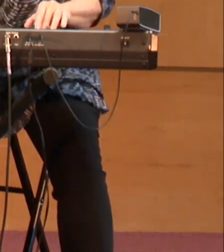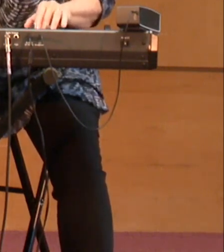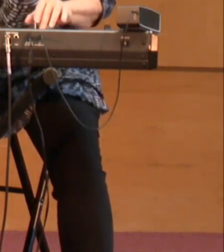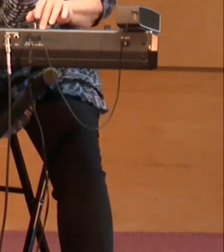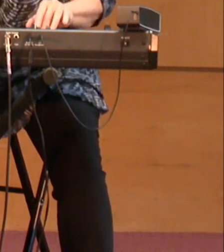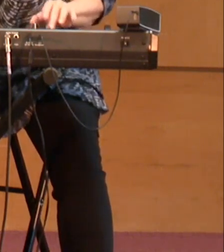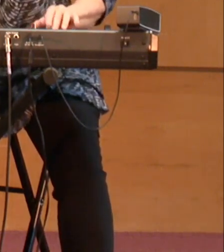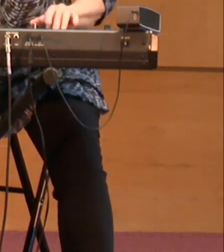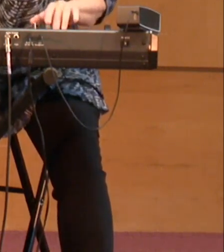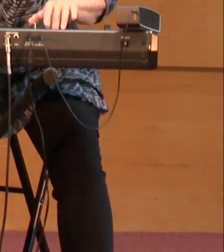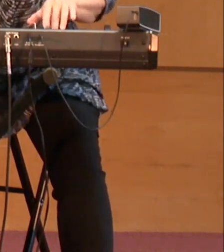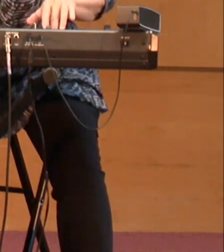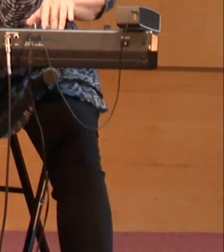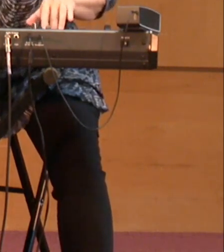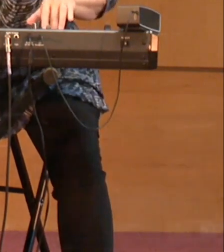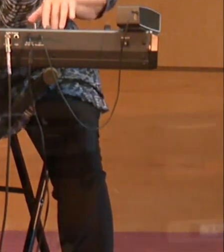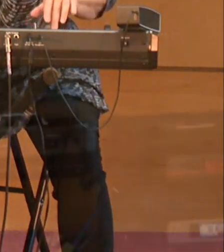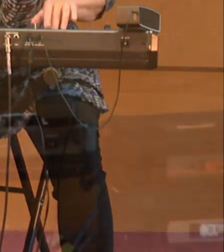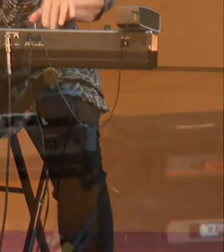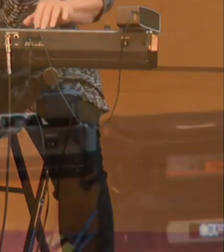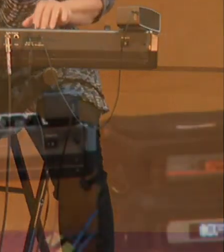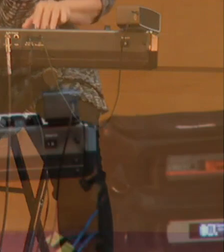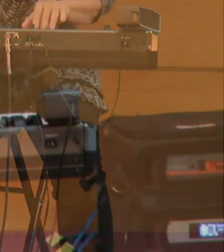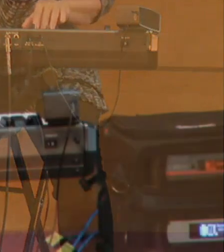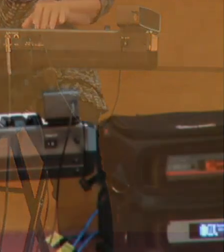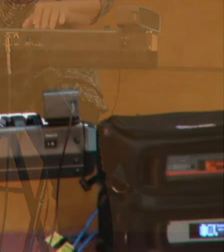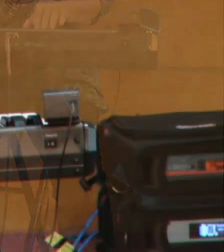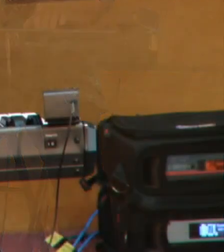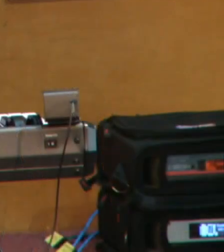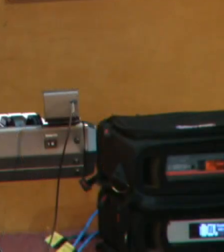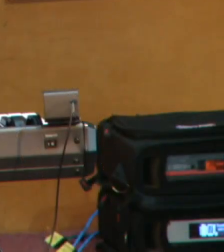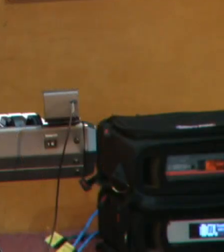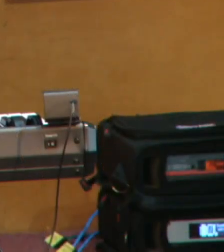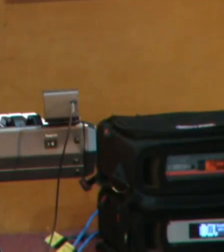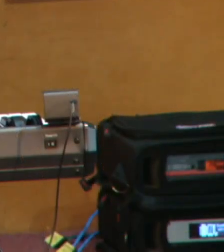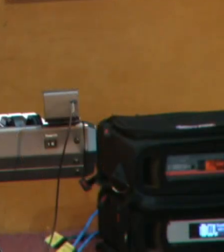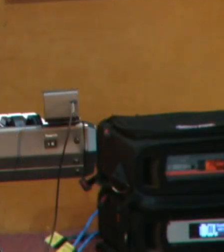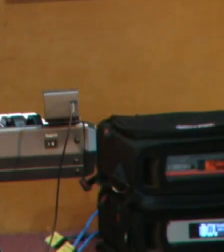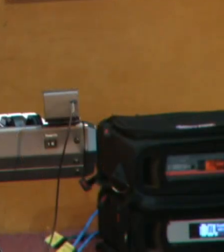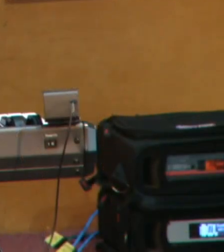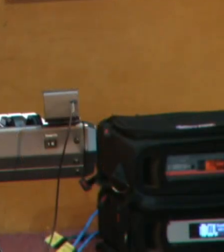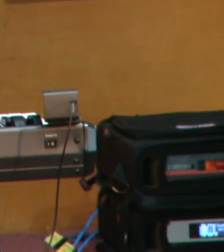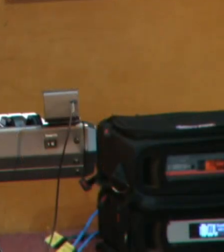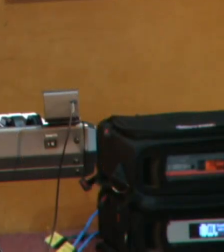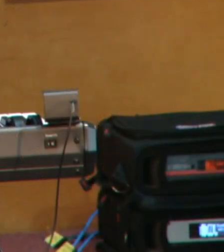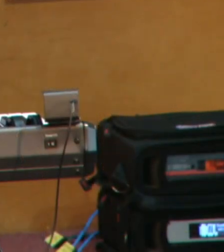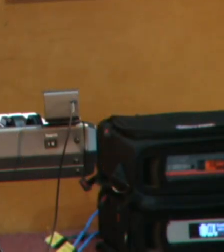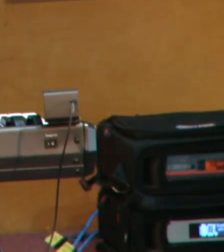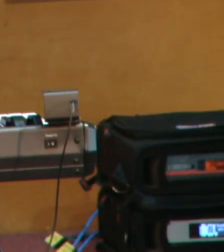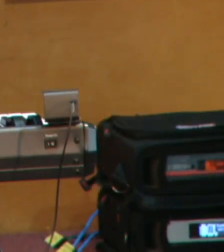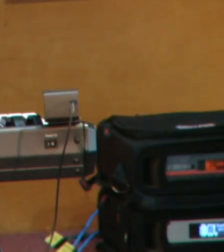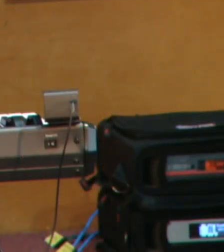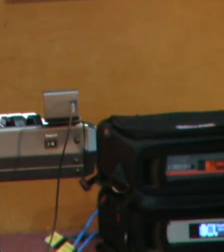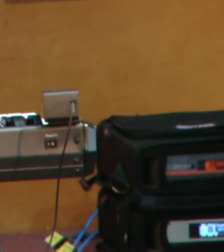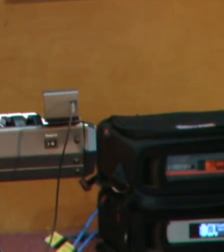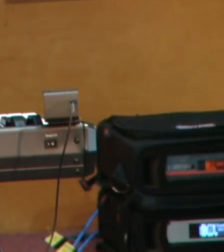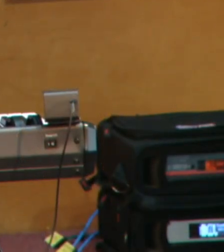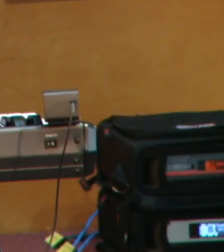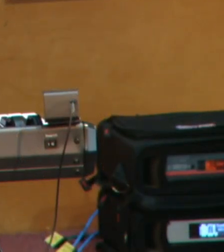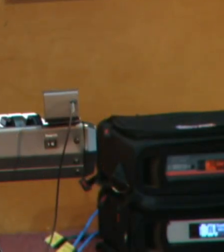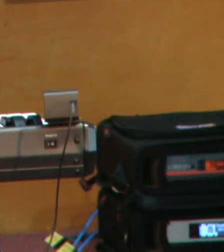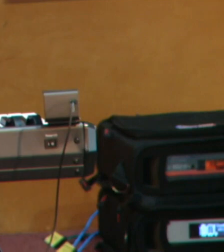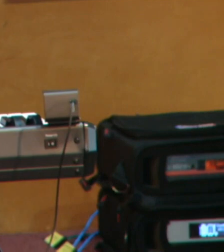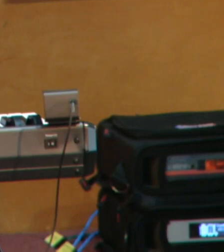up on, shame and blame and heap the crud on. What a painful price that little